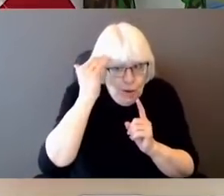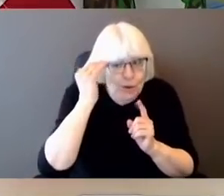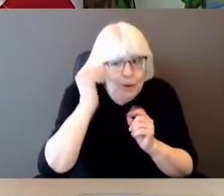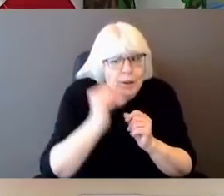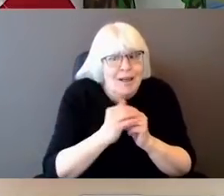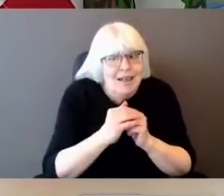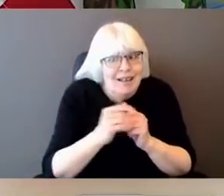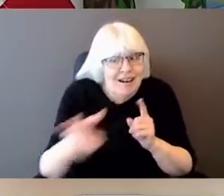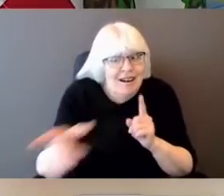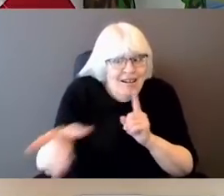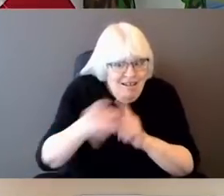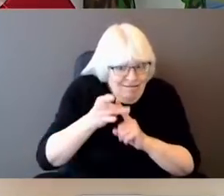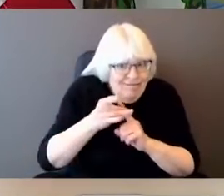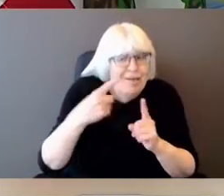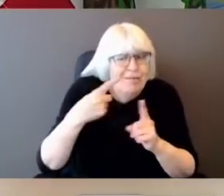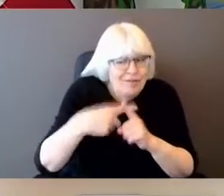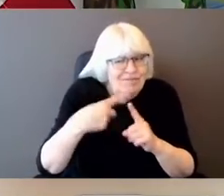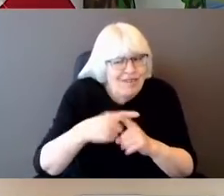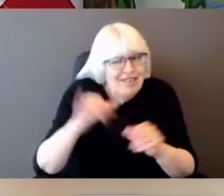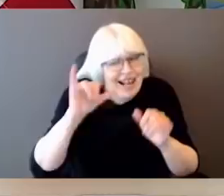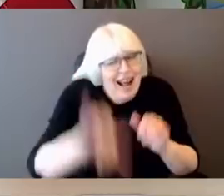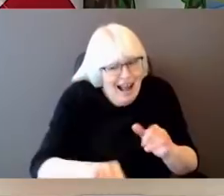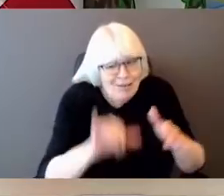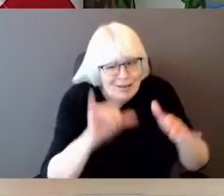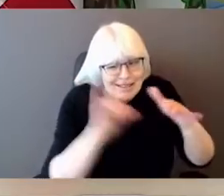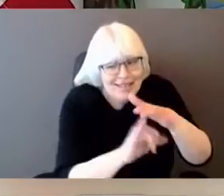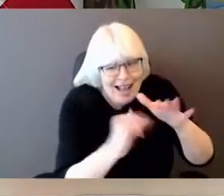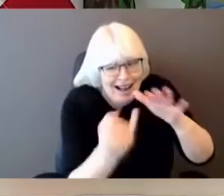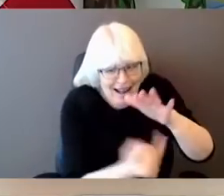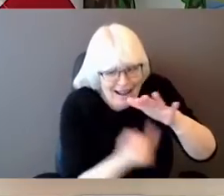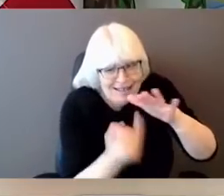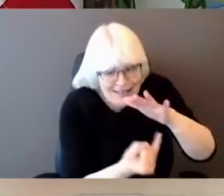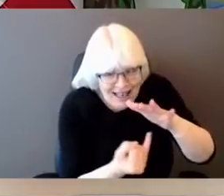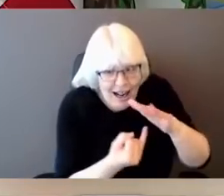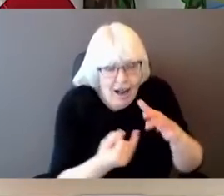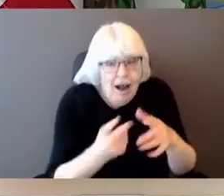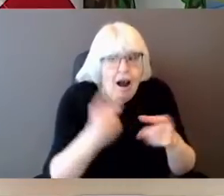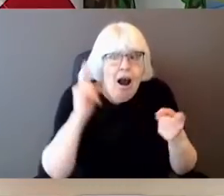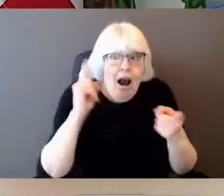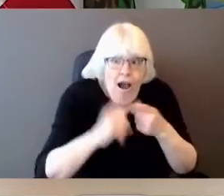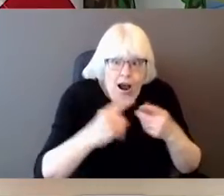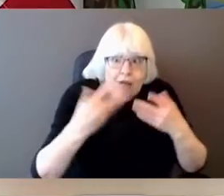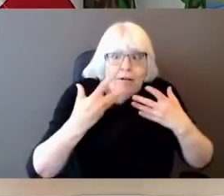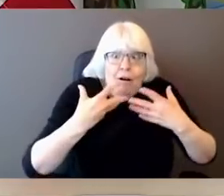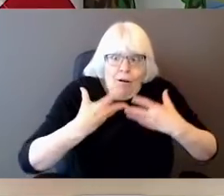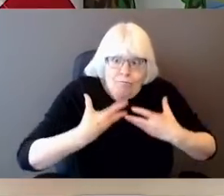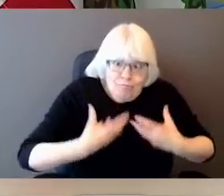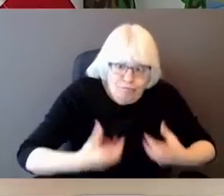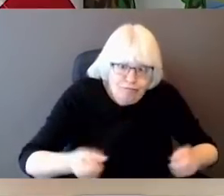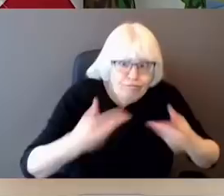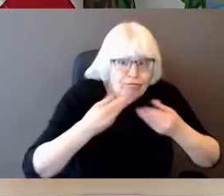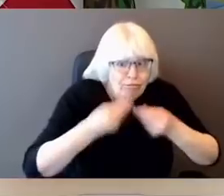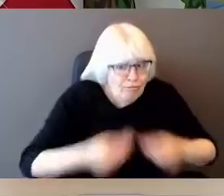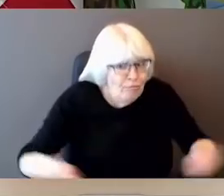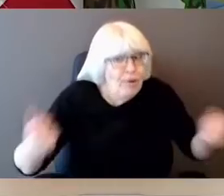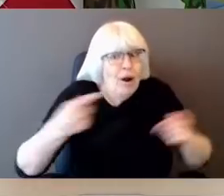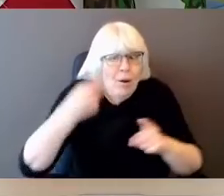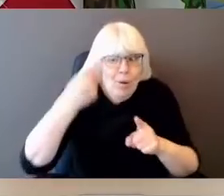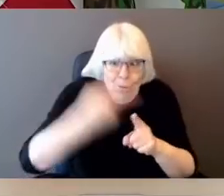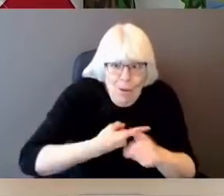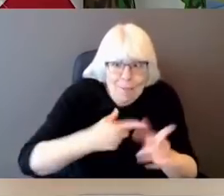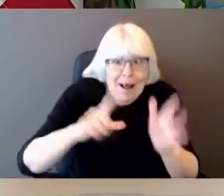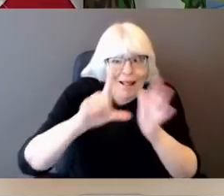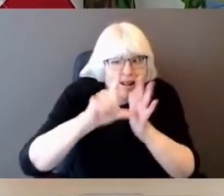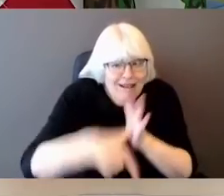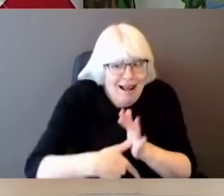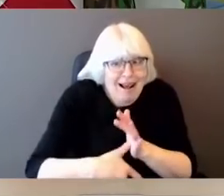Yes. And then, but if you are recovered from COVID and then a month later, like today, get exposed as a close contact, you would not need to isolate.